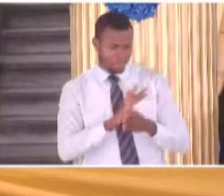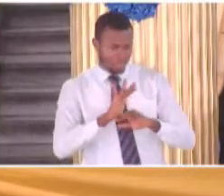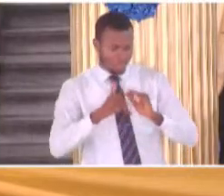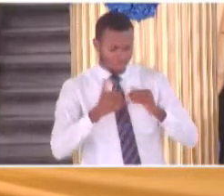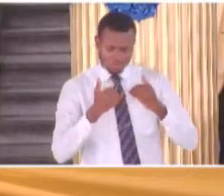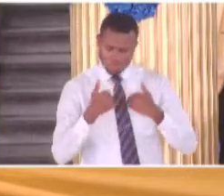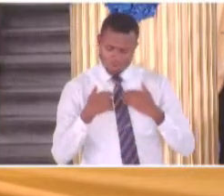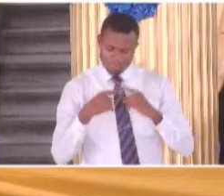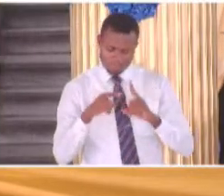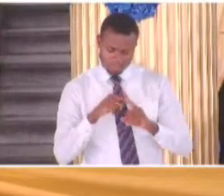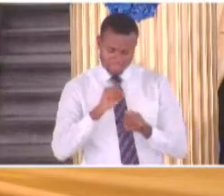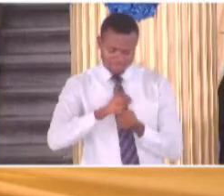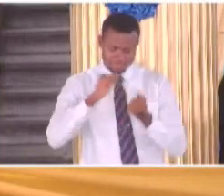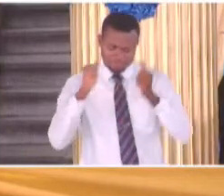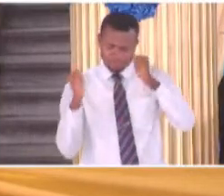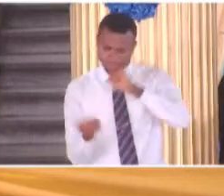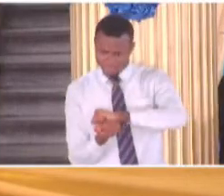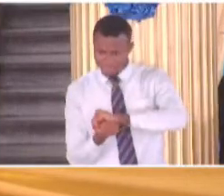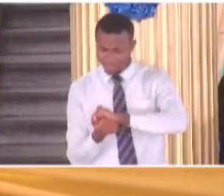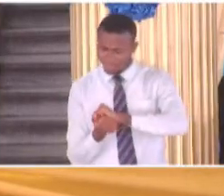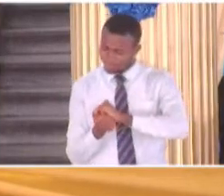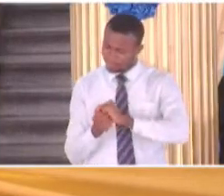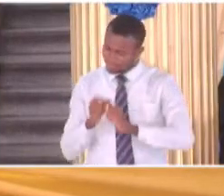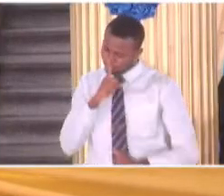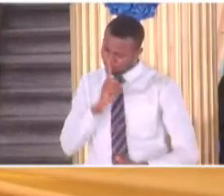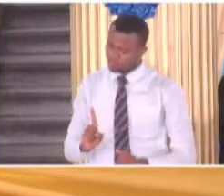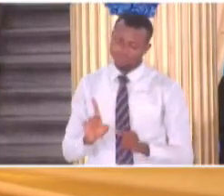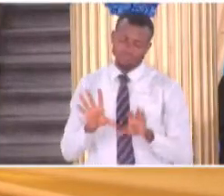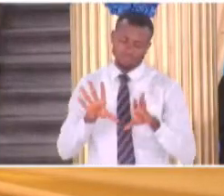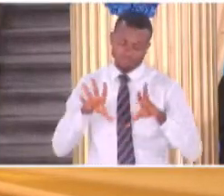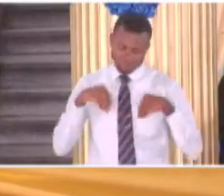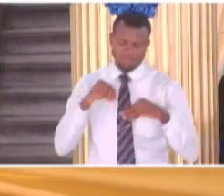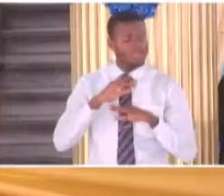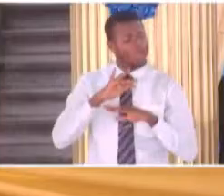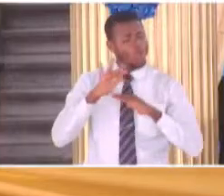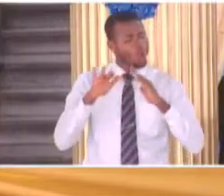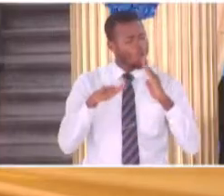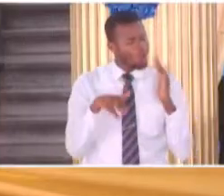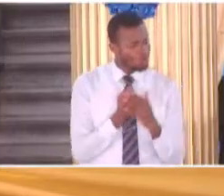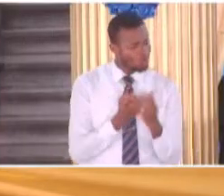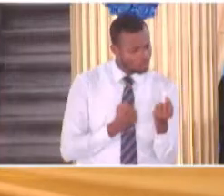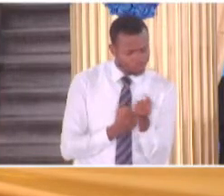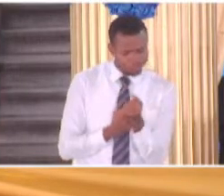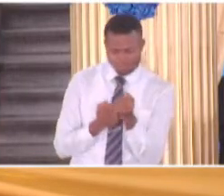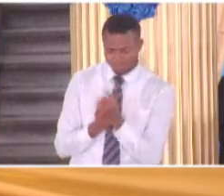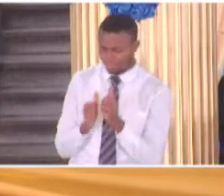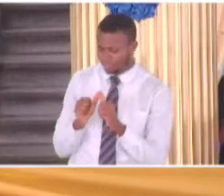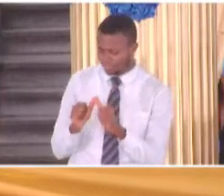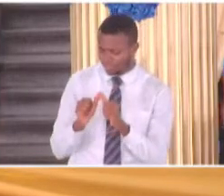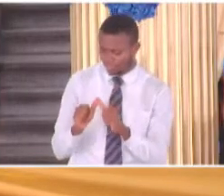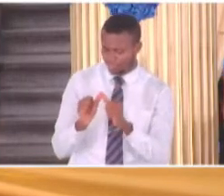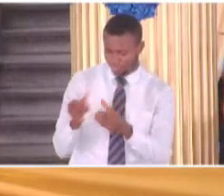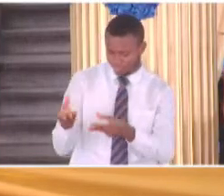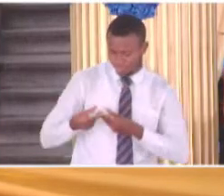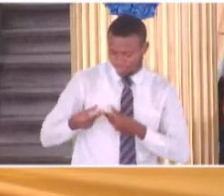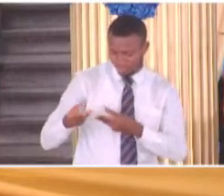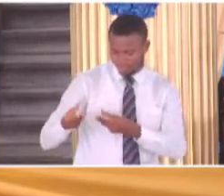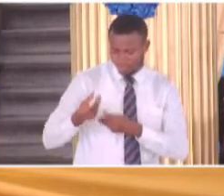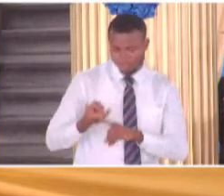change. We are truly appreciative of the support we continue to receive from